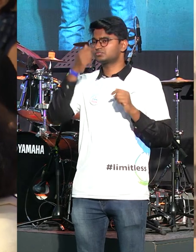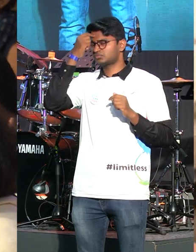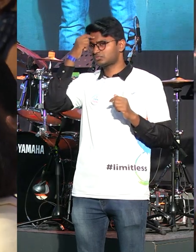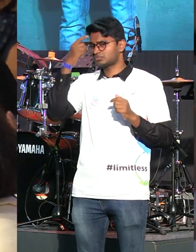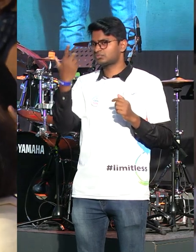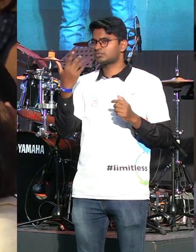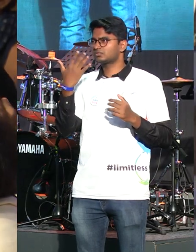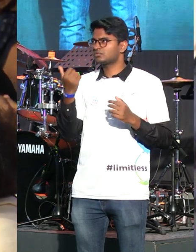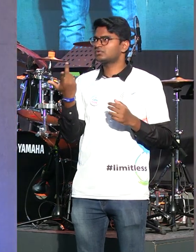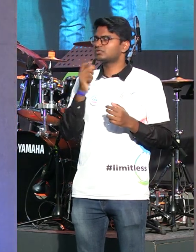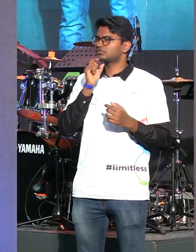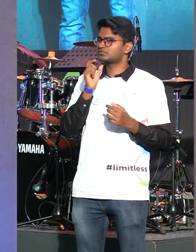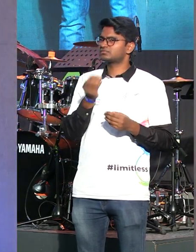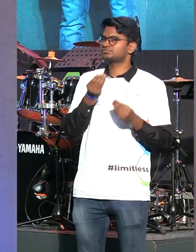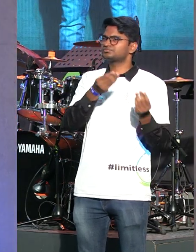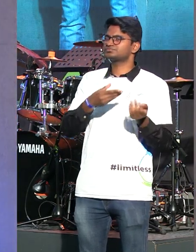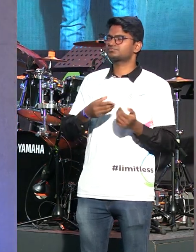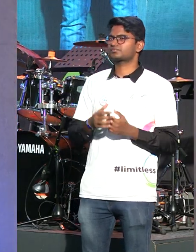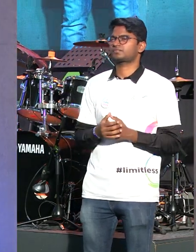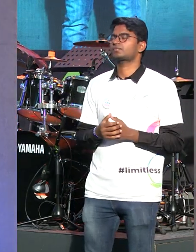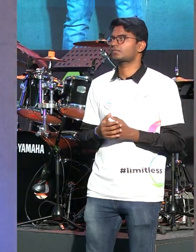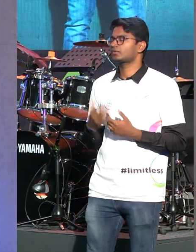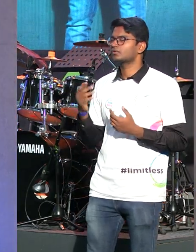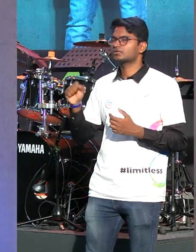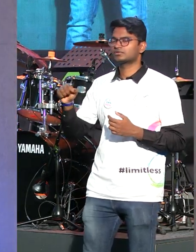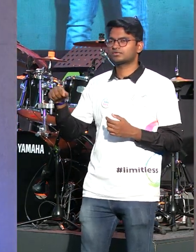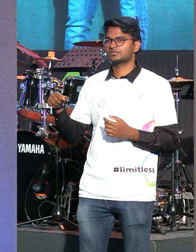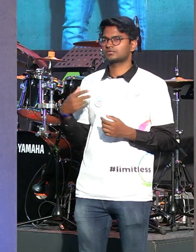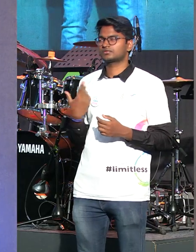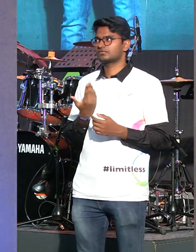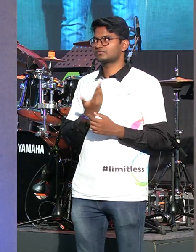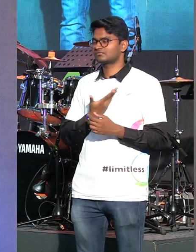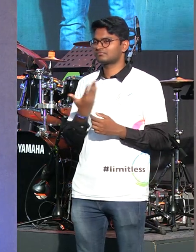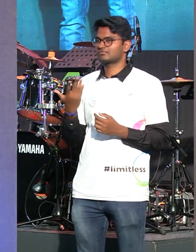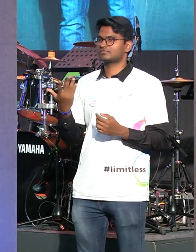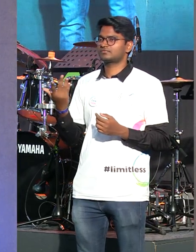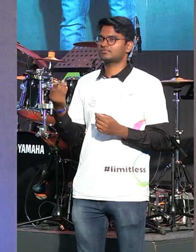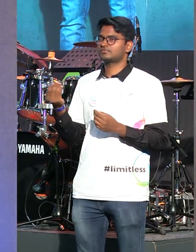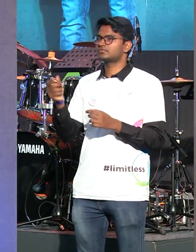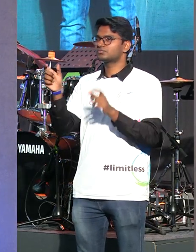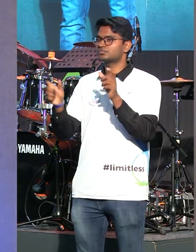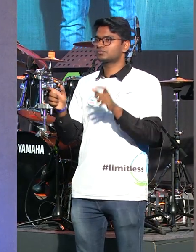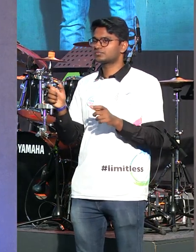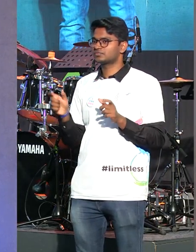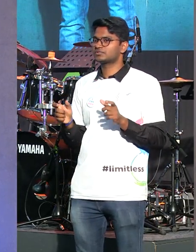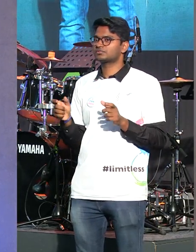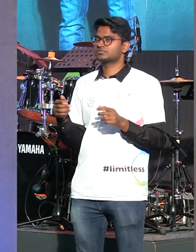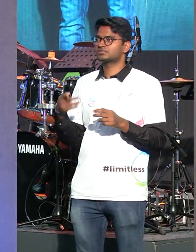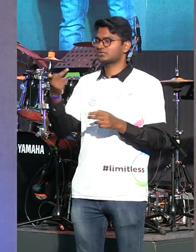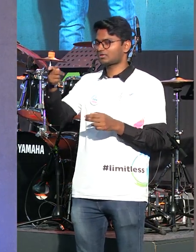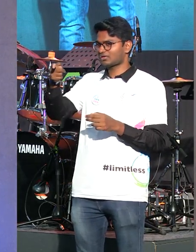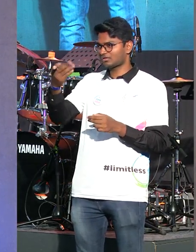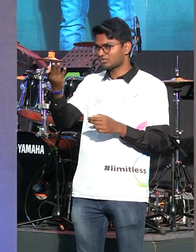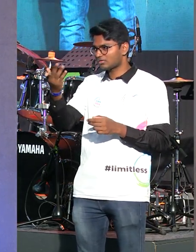word to them? You're absolutely right. You know, we label people, not just in this, we label people for everything. Exactly. We should stop. Why do